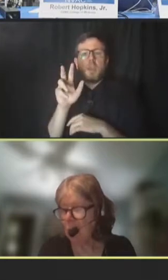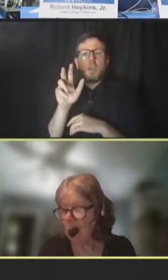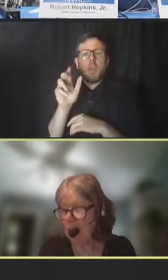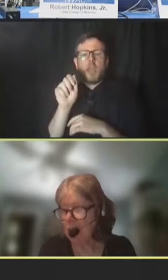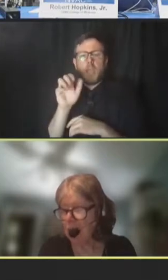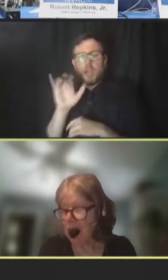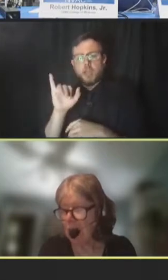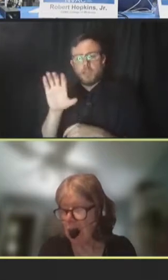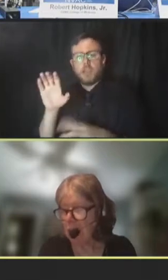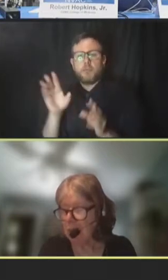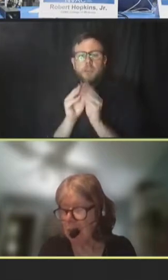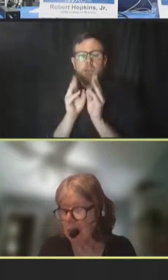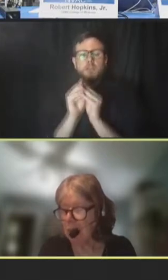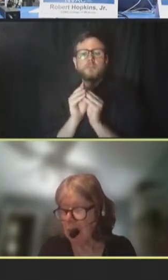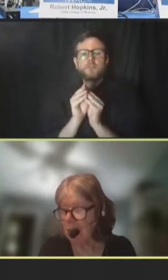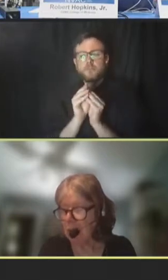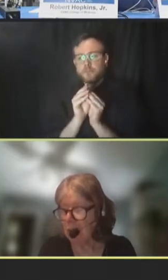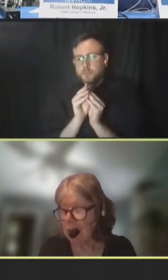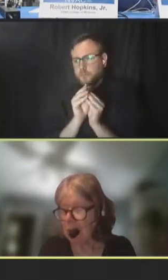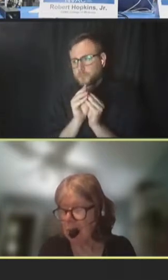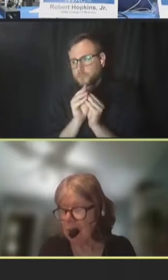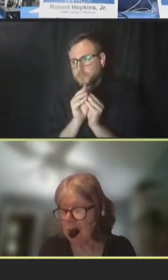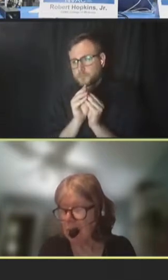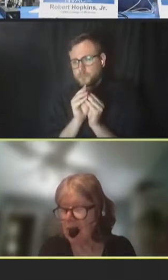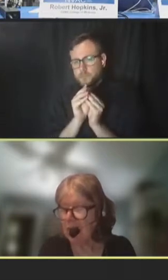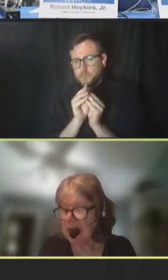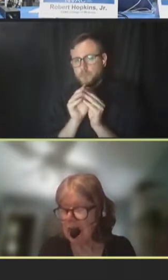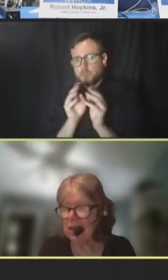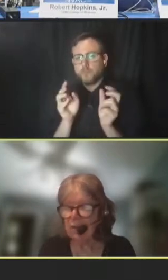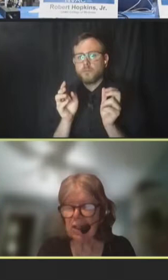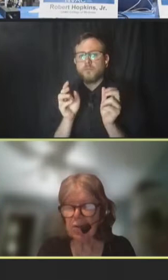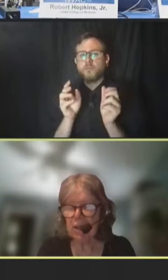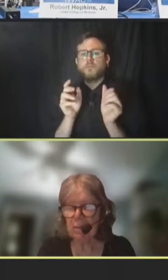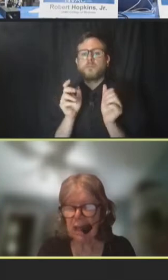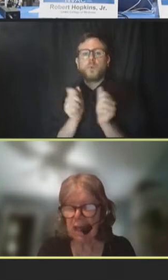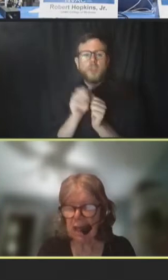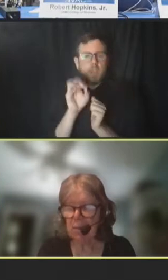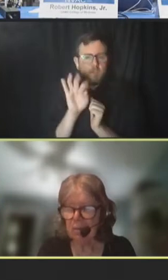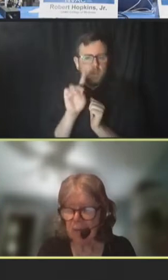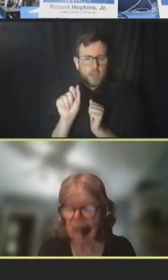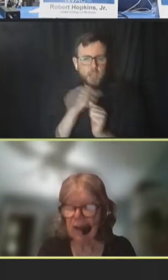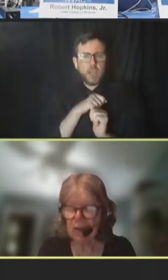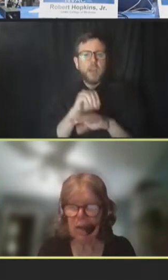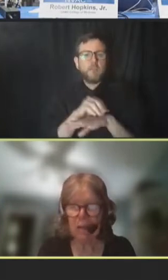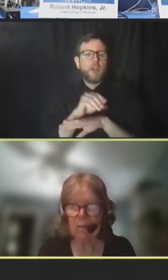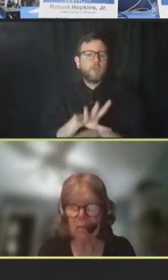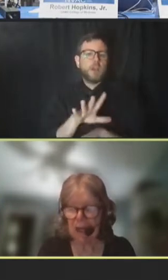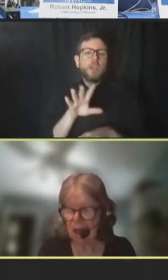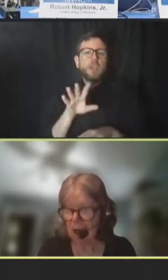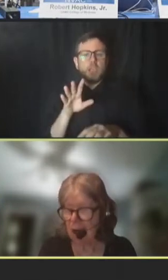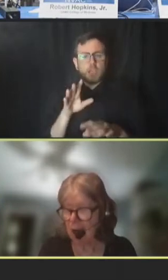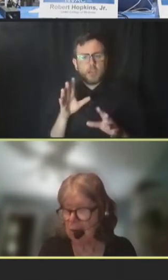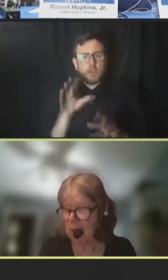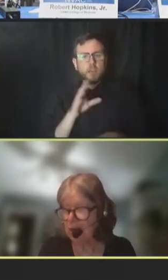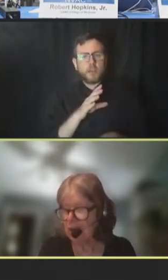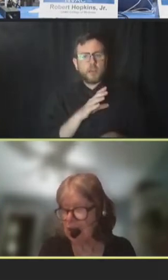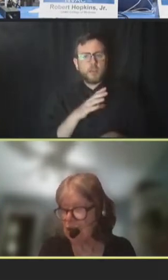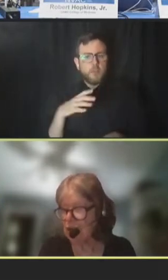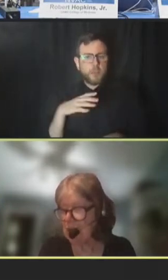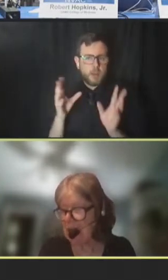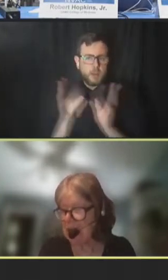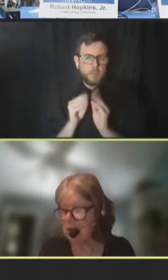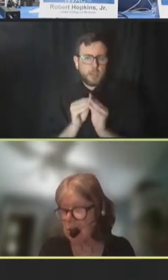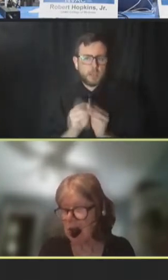with FDA's advisory committee advisory committee meeting the previous